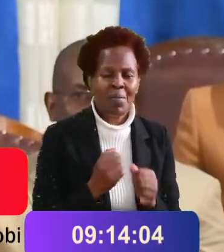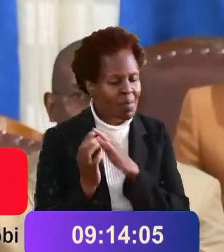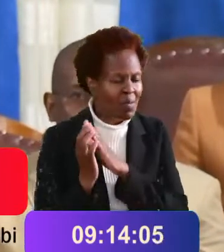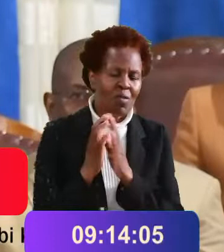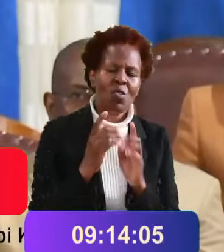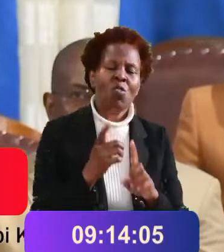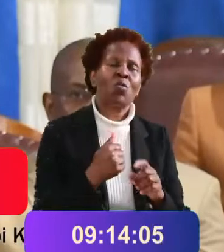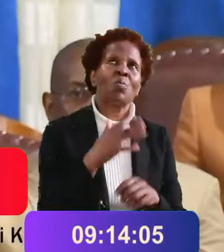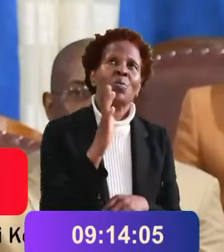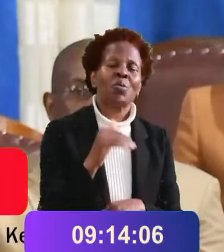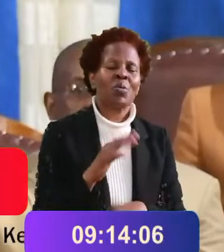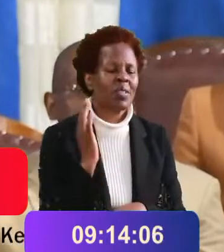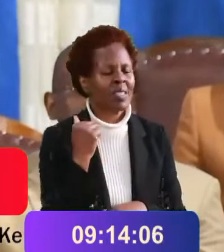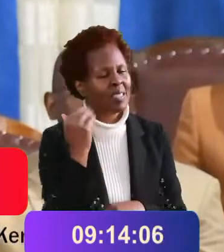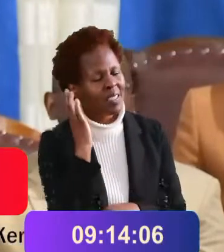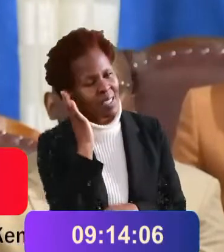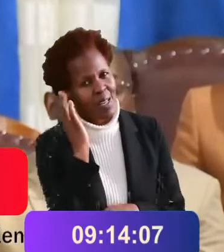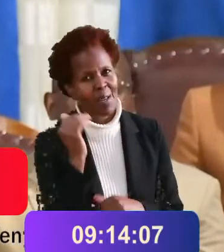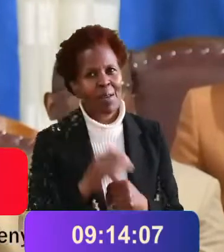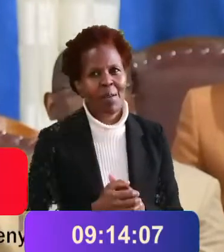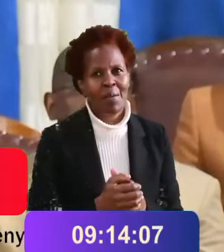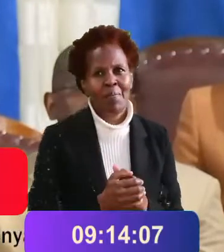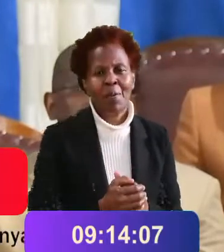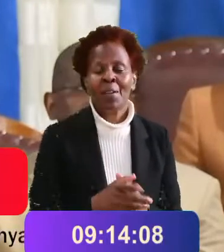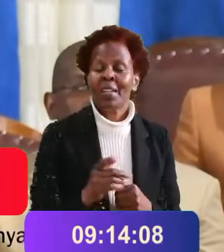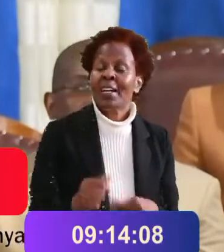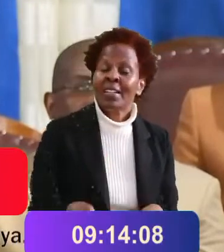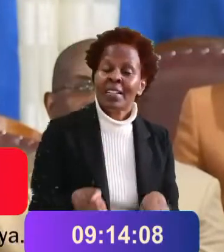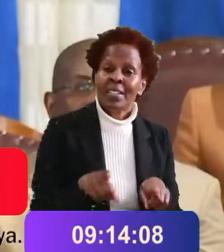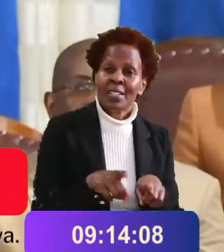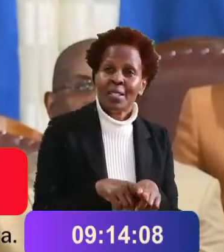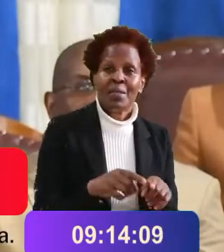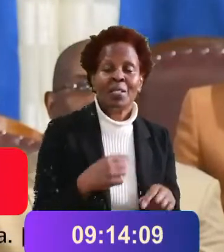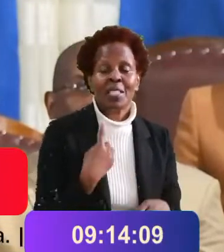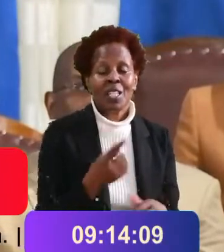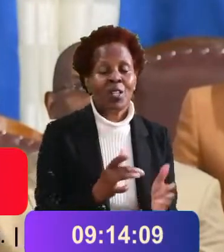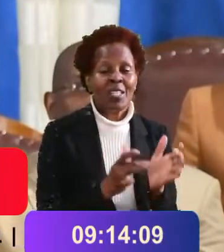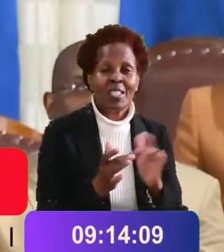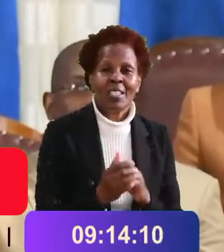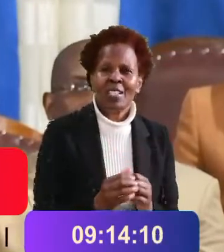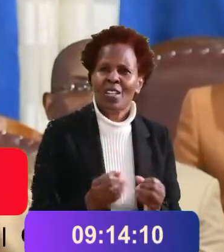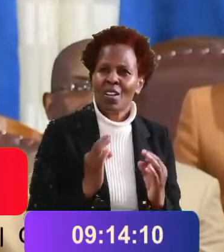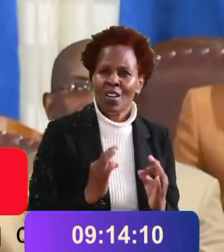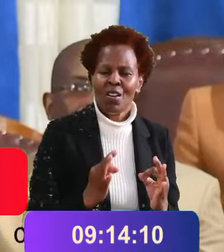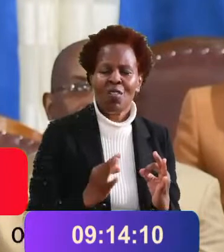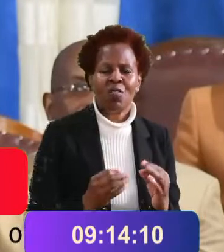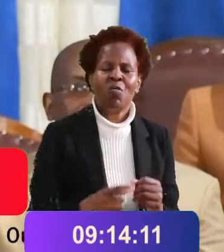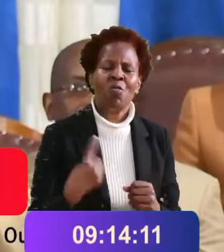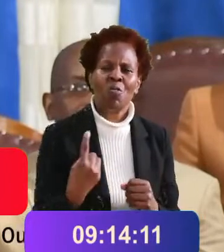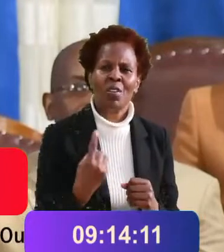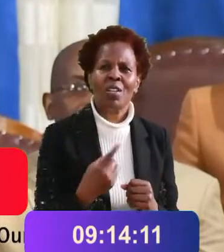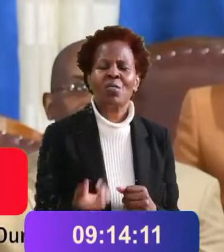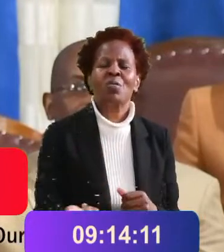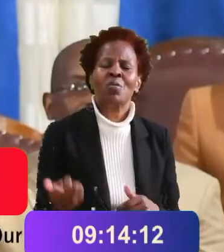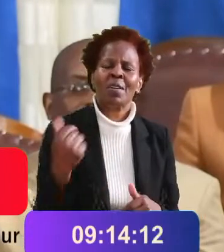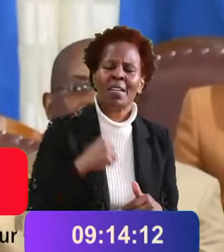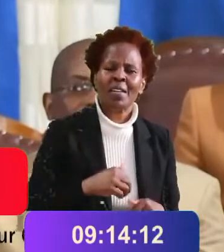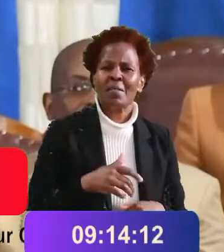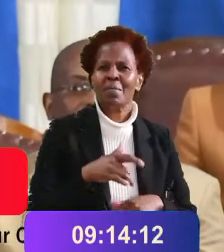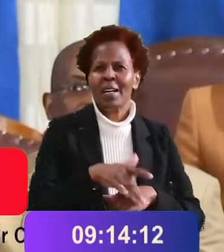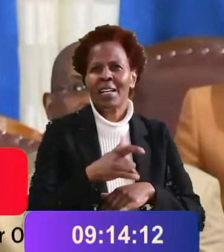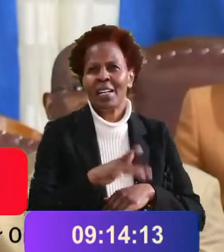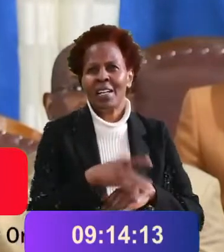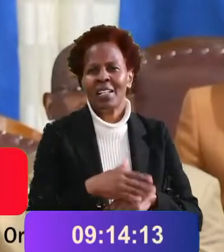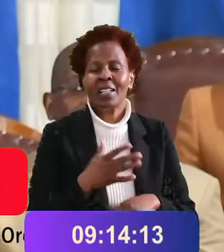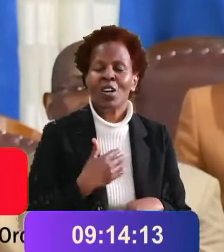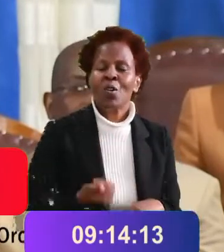David protests. Martha and Mary tell Jesus, if only you had been here, our brother